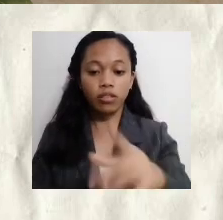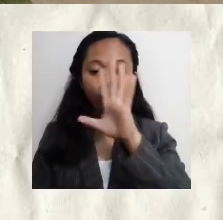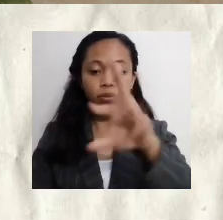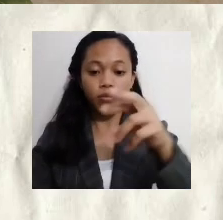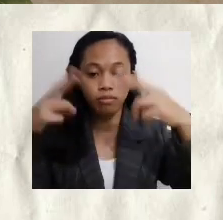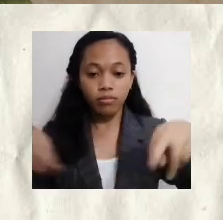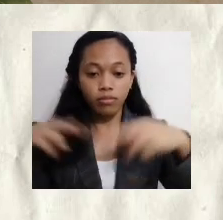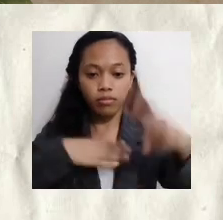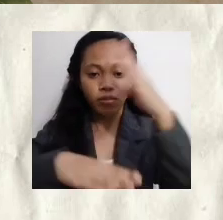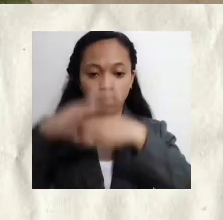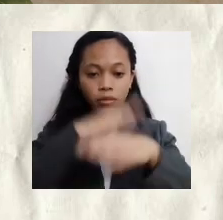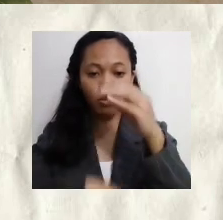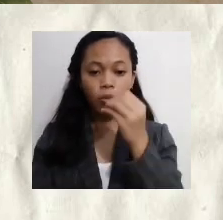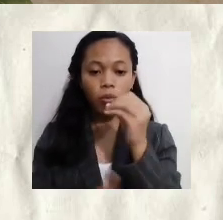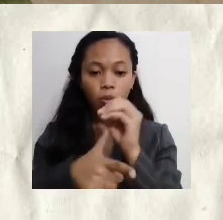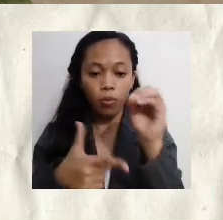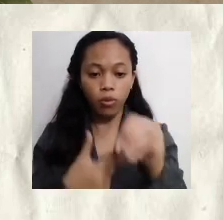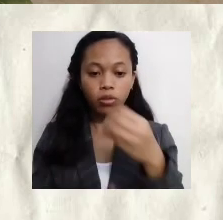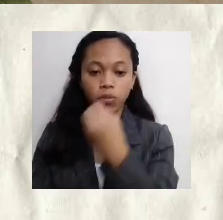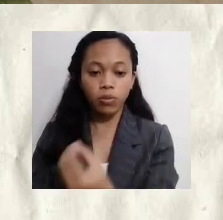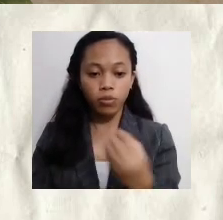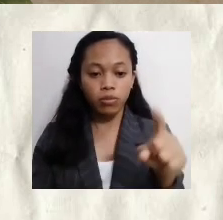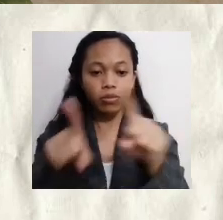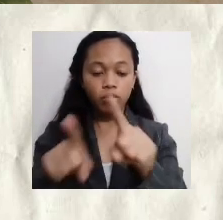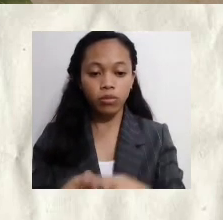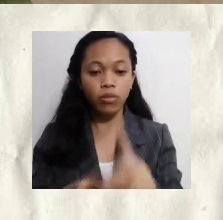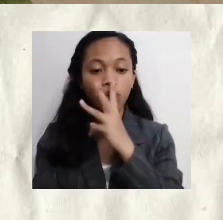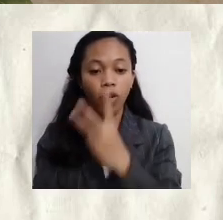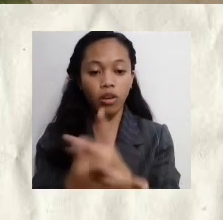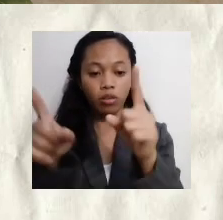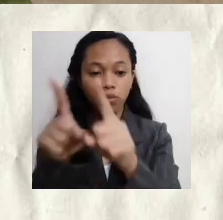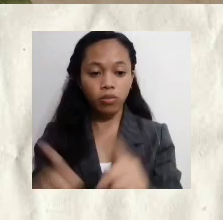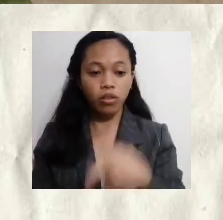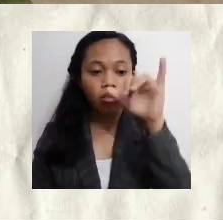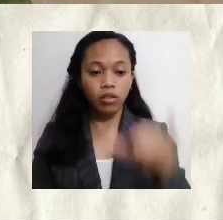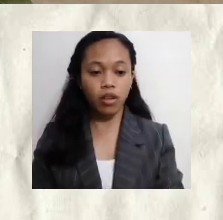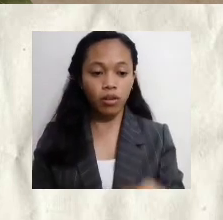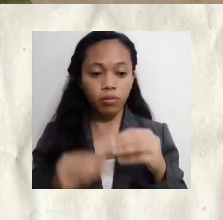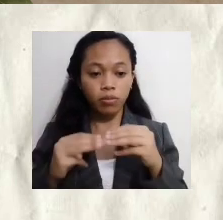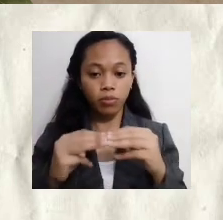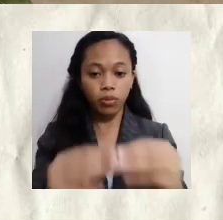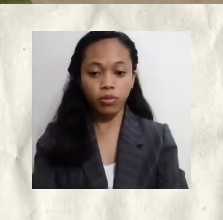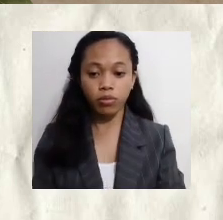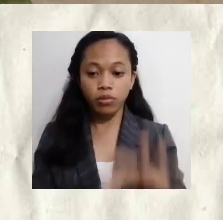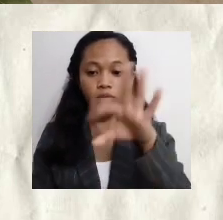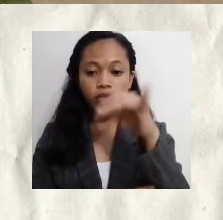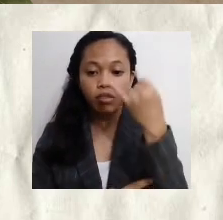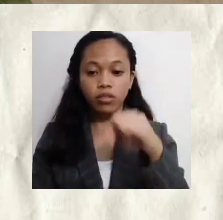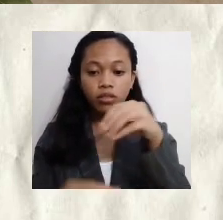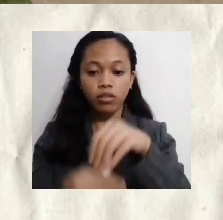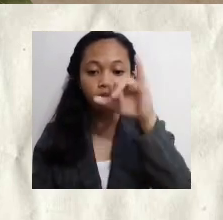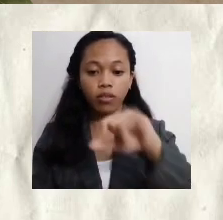as constraints in time, scope, and methodology. Recommendations for future research or practical application